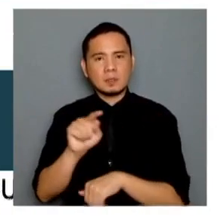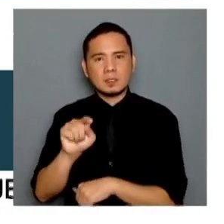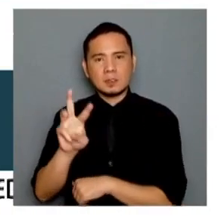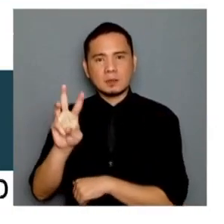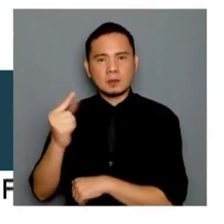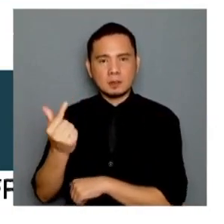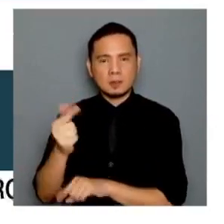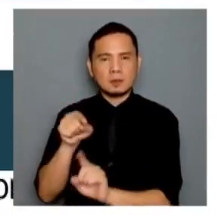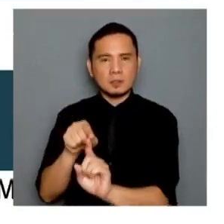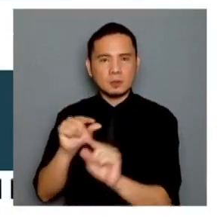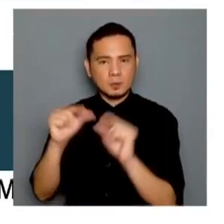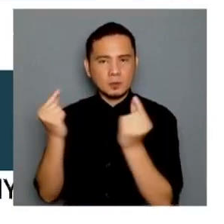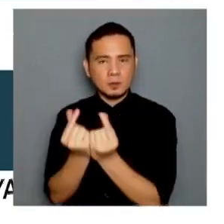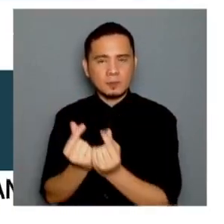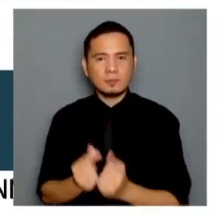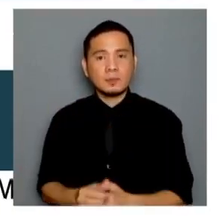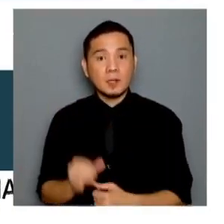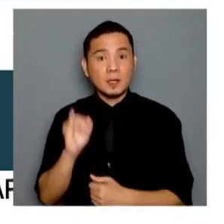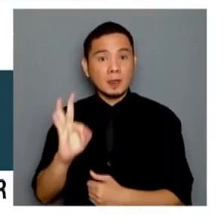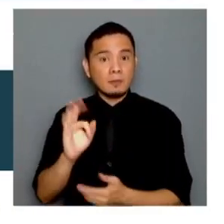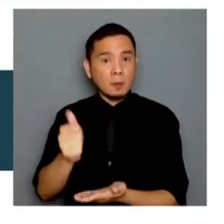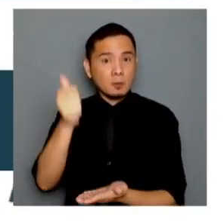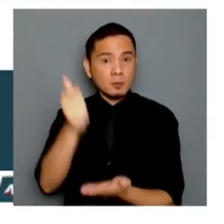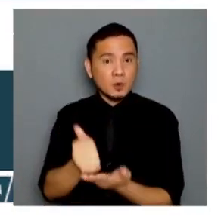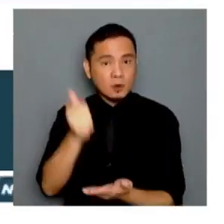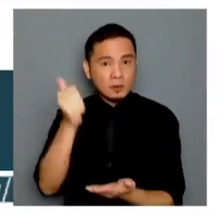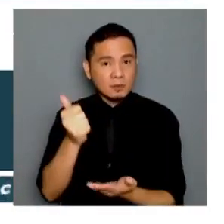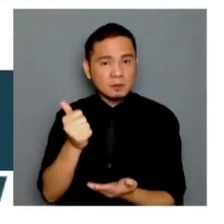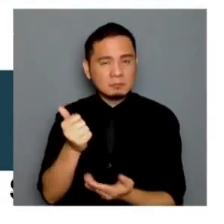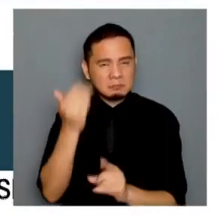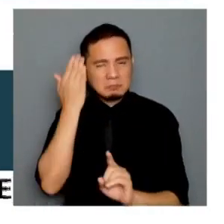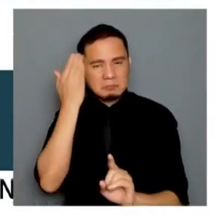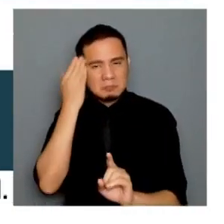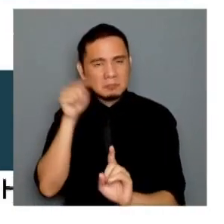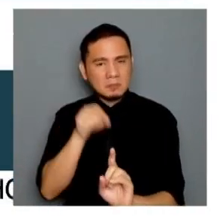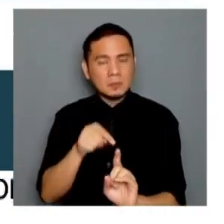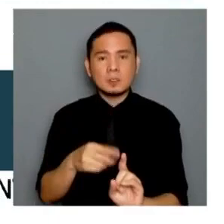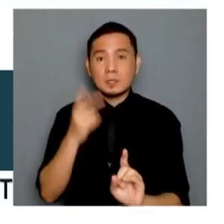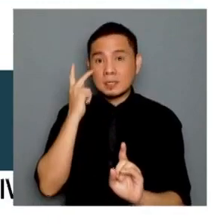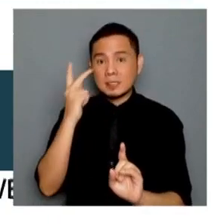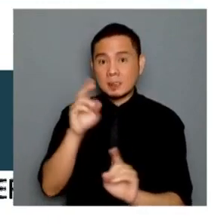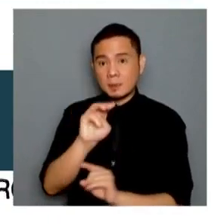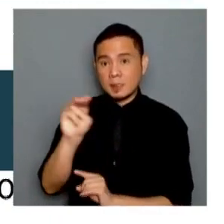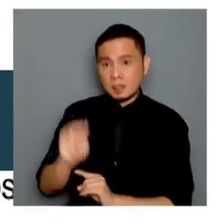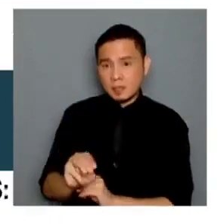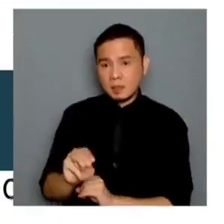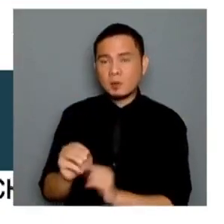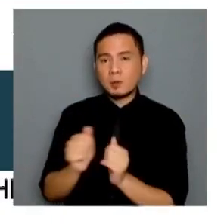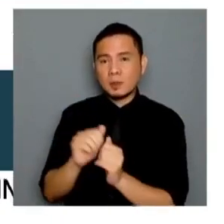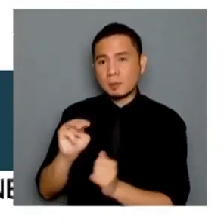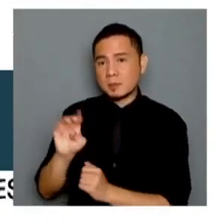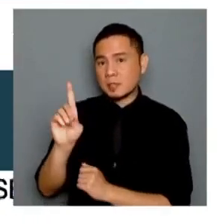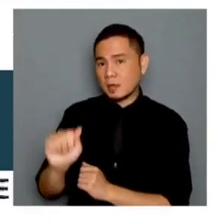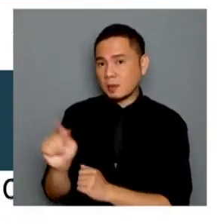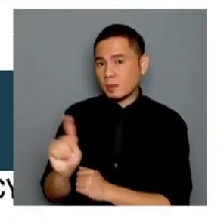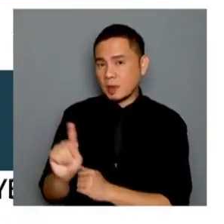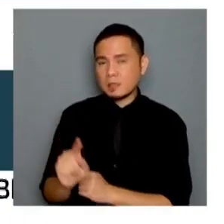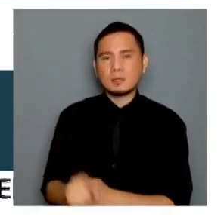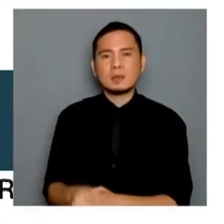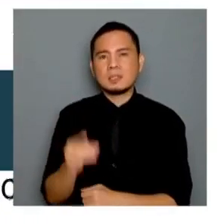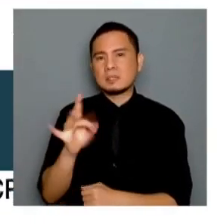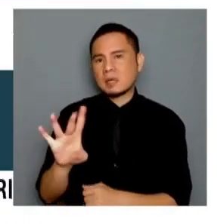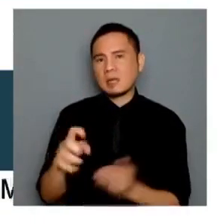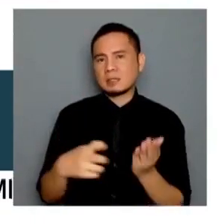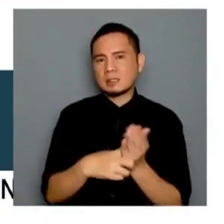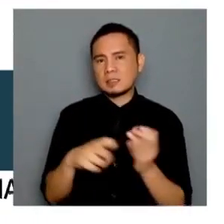principle, if this is approved, what we will see in Metro Manila, along with the MMDA, is a single ticket, meaning